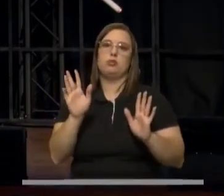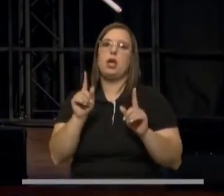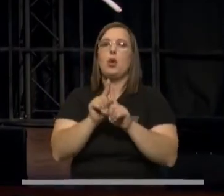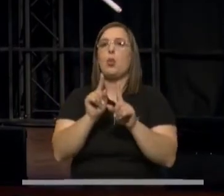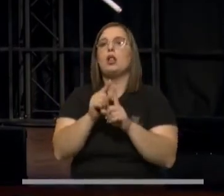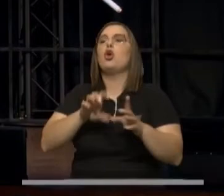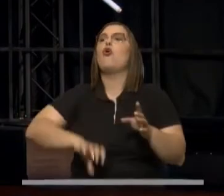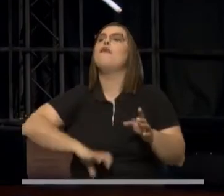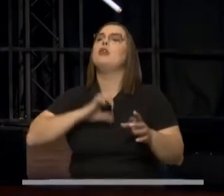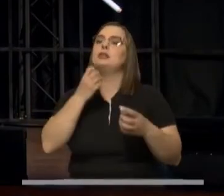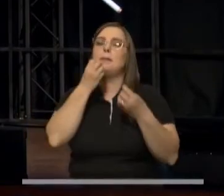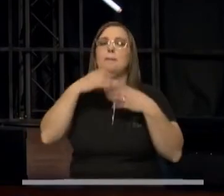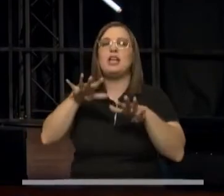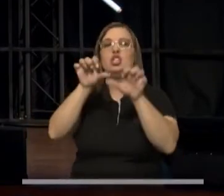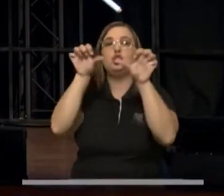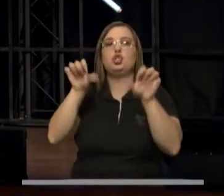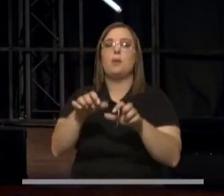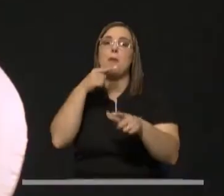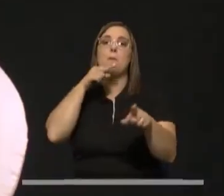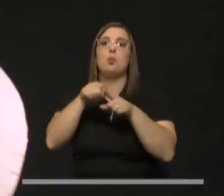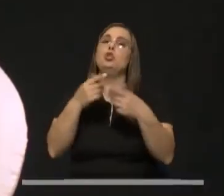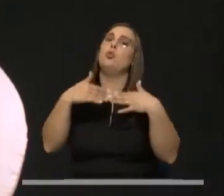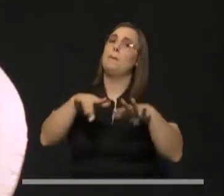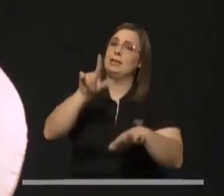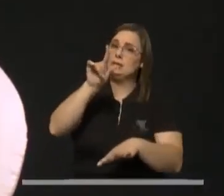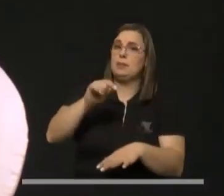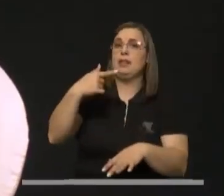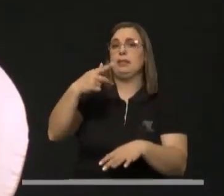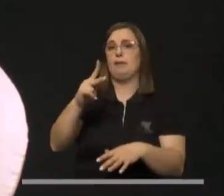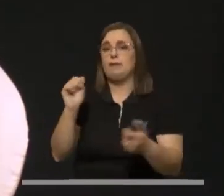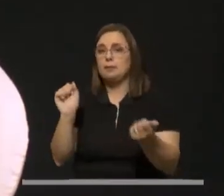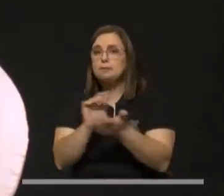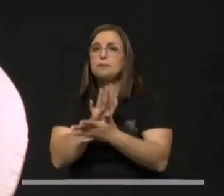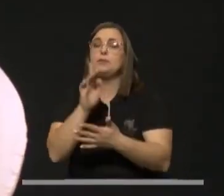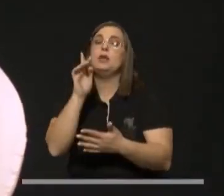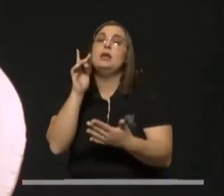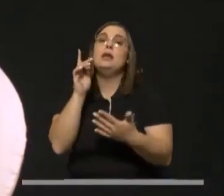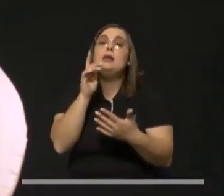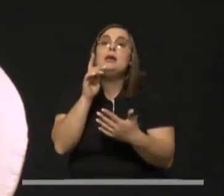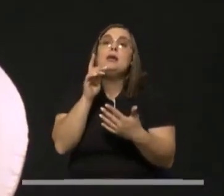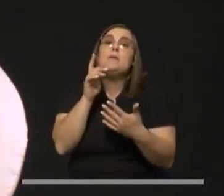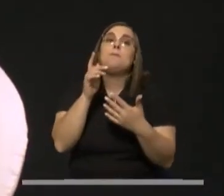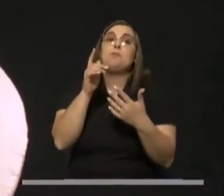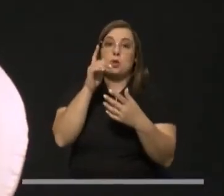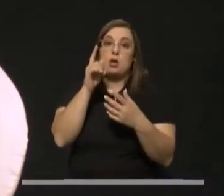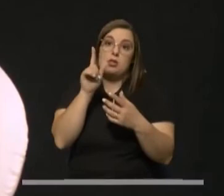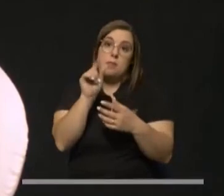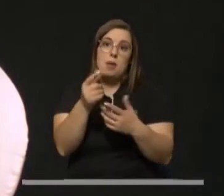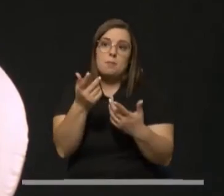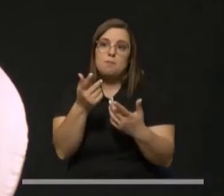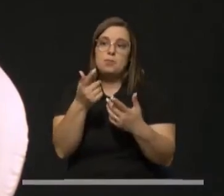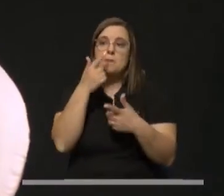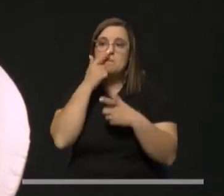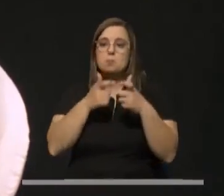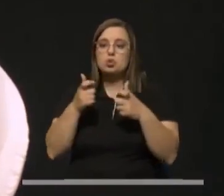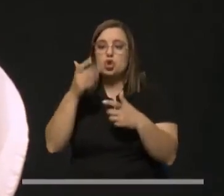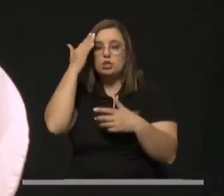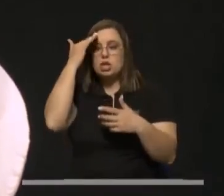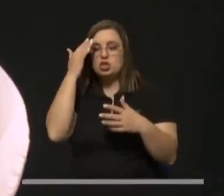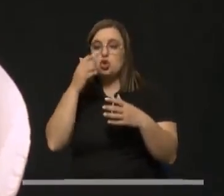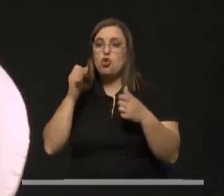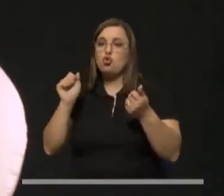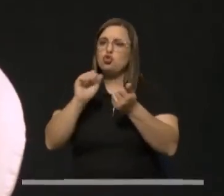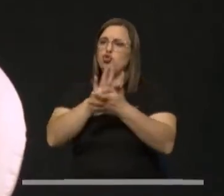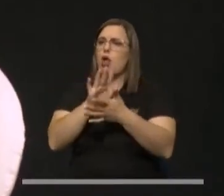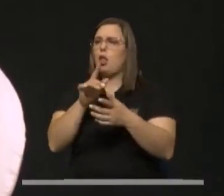authority of these intermediaries, the media, in the political system, and as